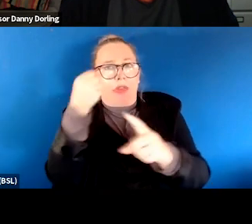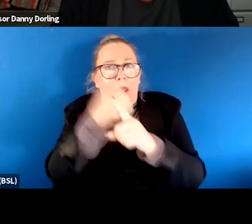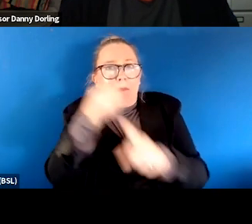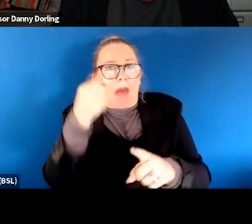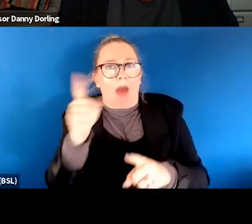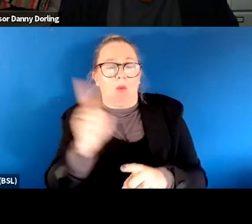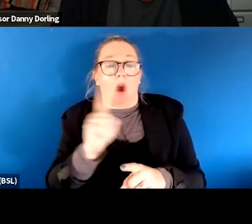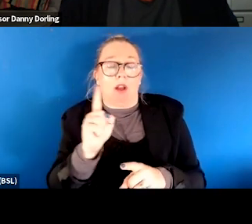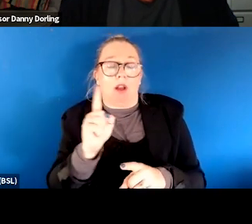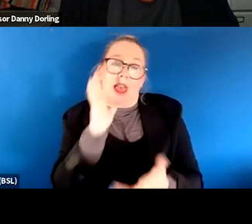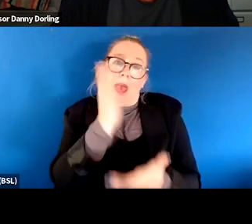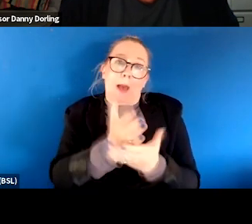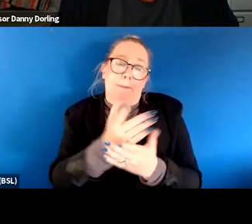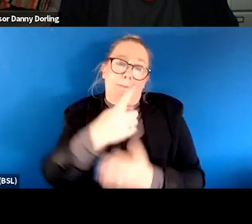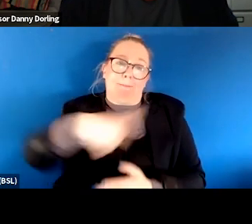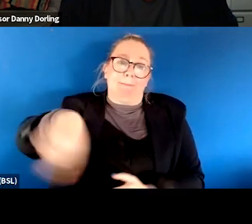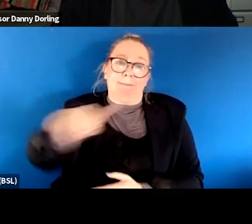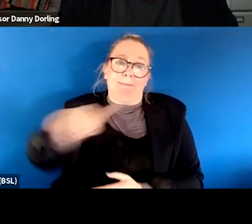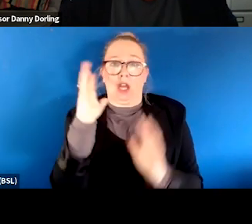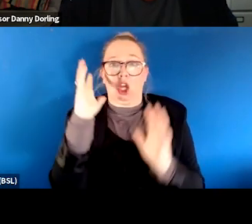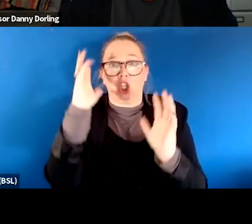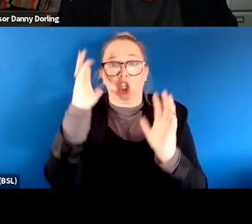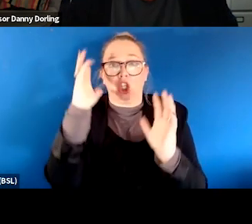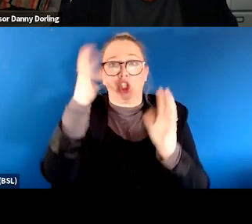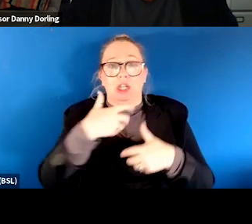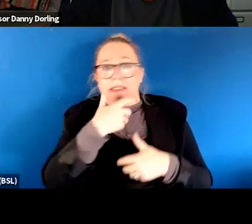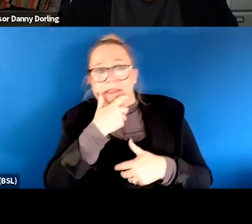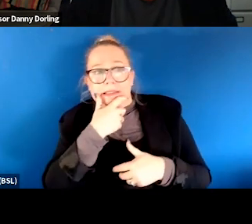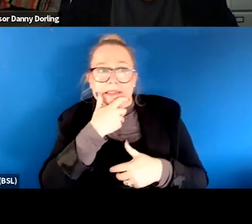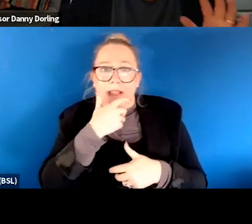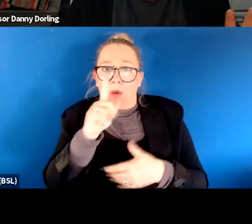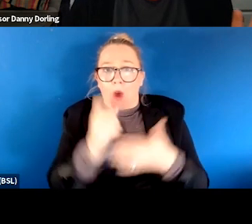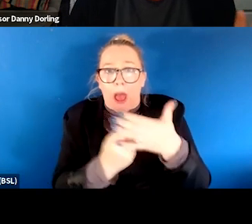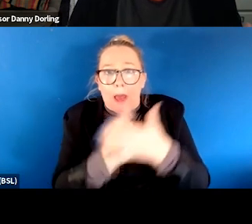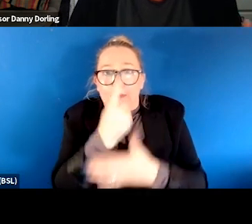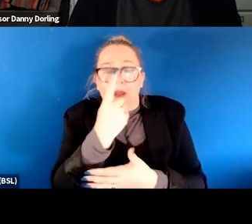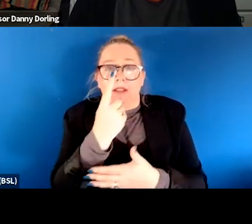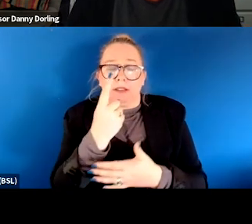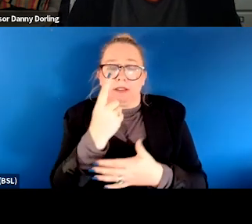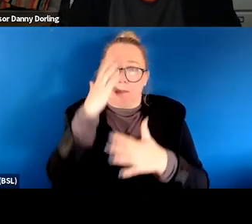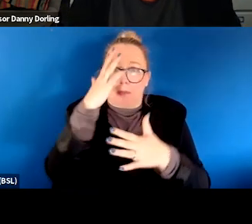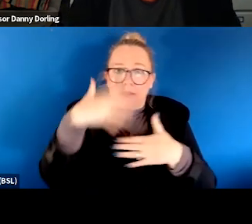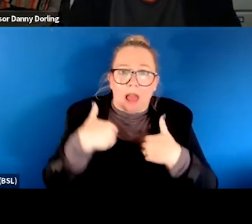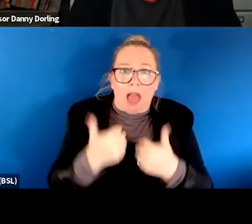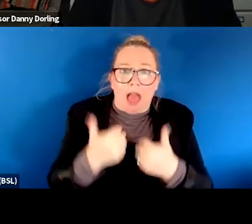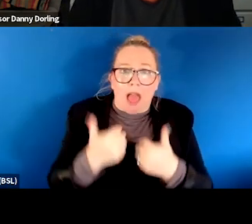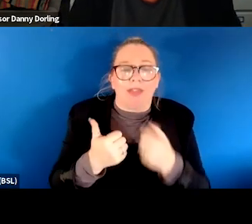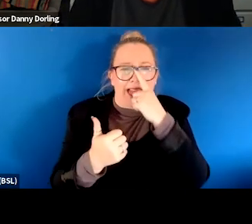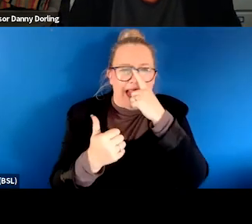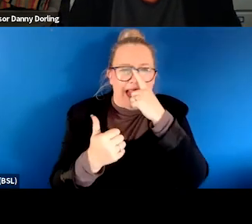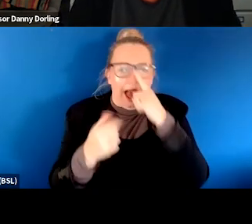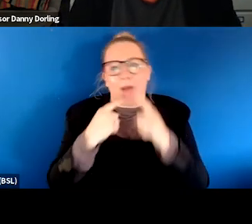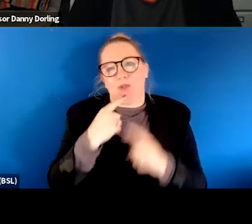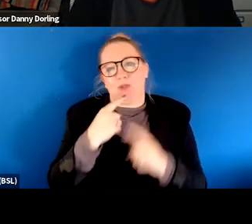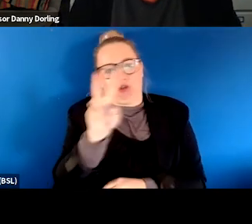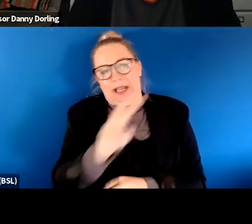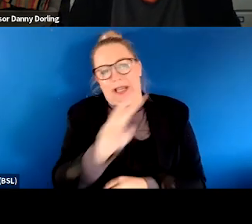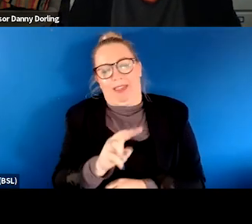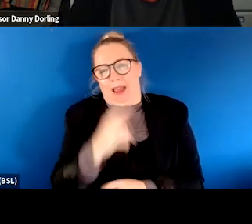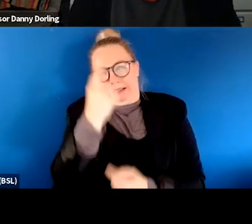concern was extremely high a year ago. But as I say, I won't read them out, they're just up there for